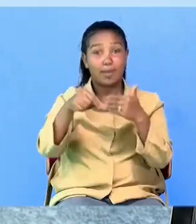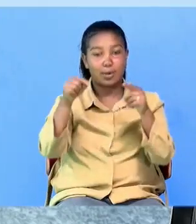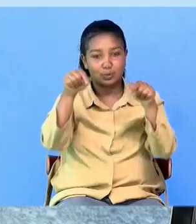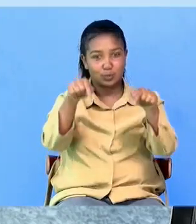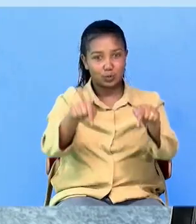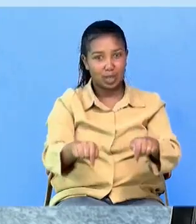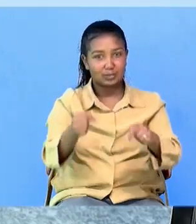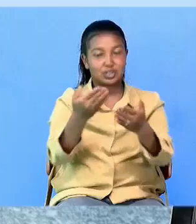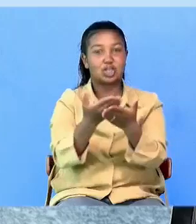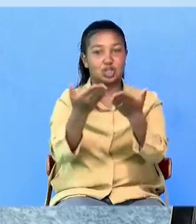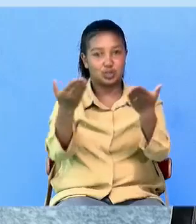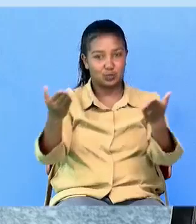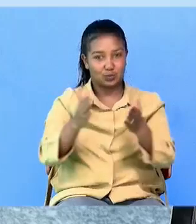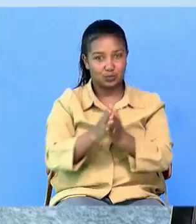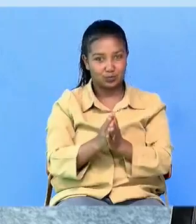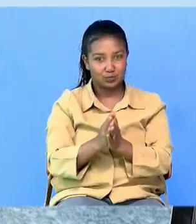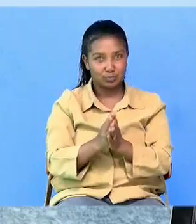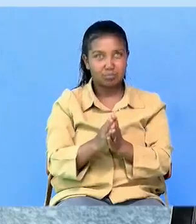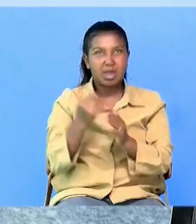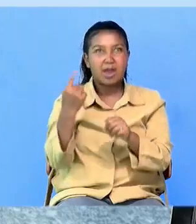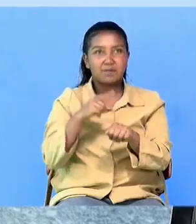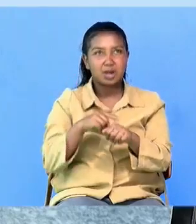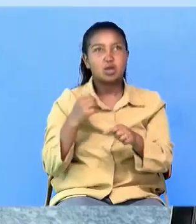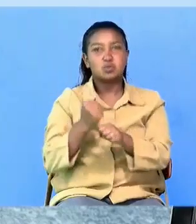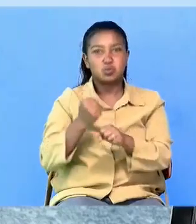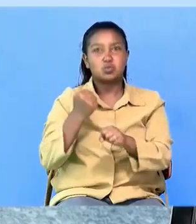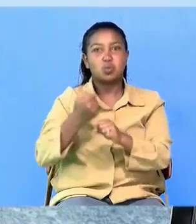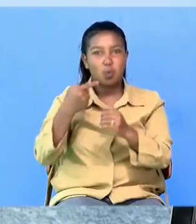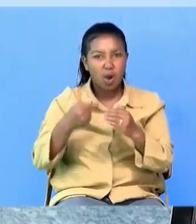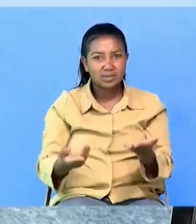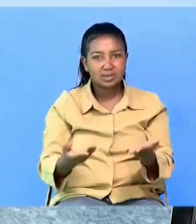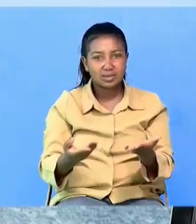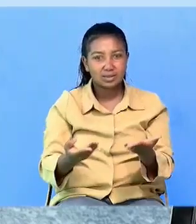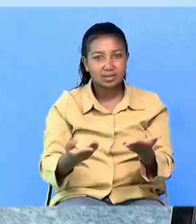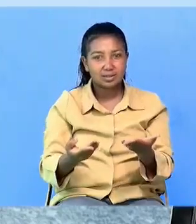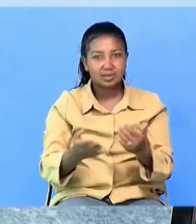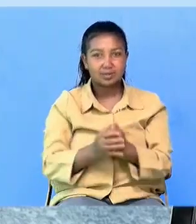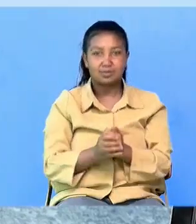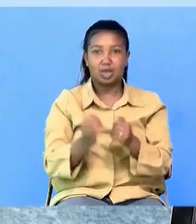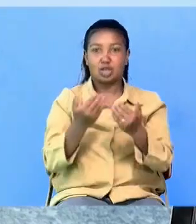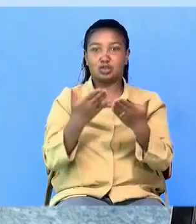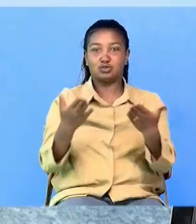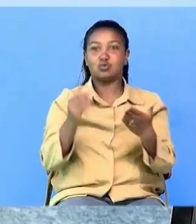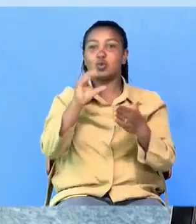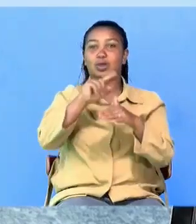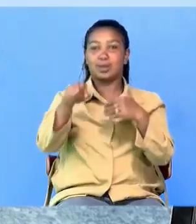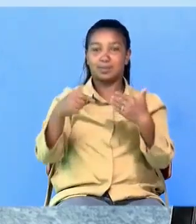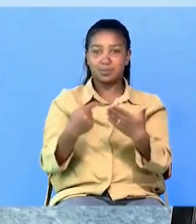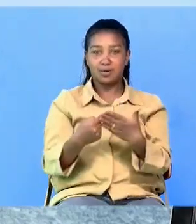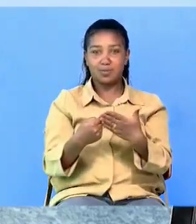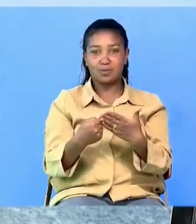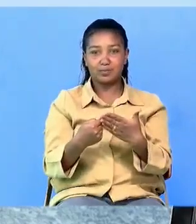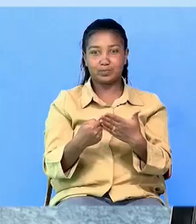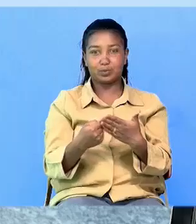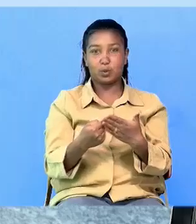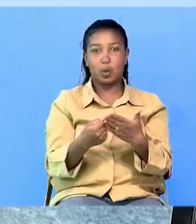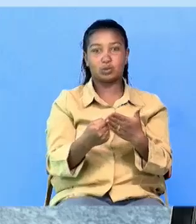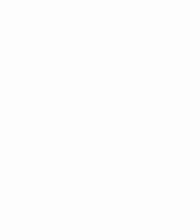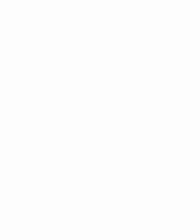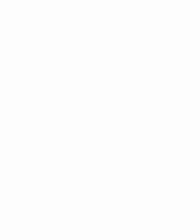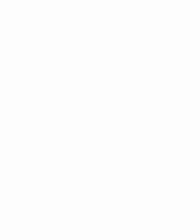today's issue. What do you every day is an issue which is talking about